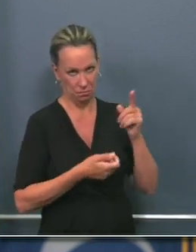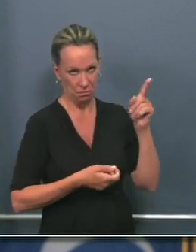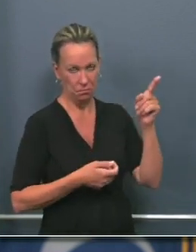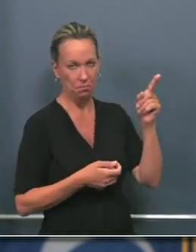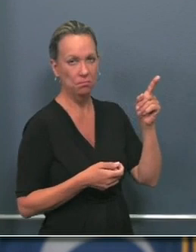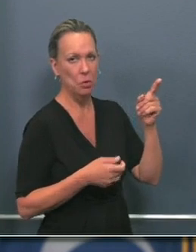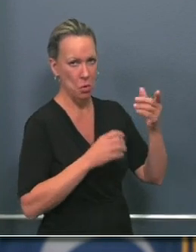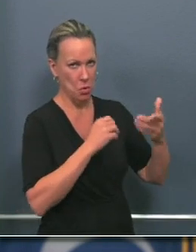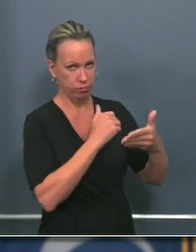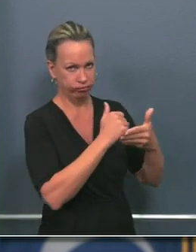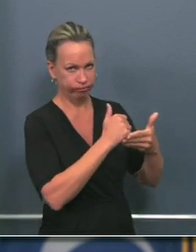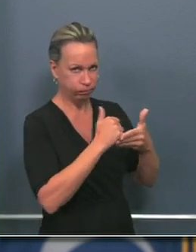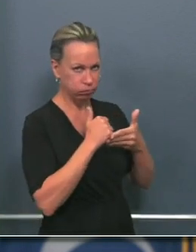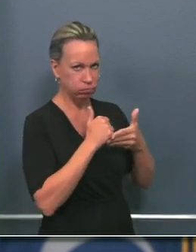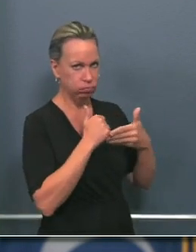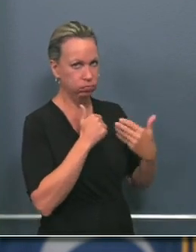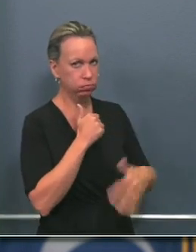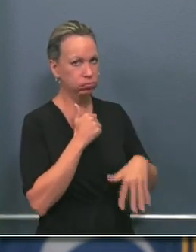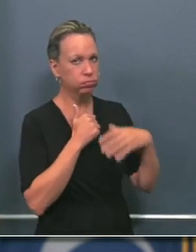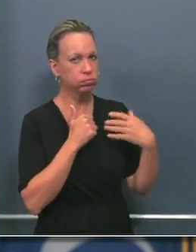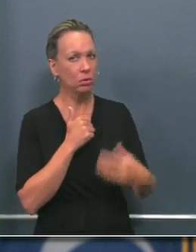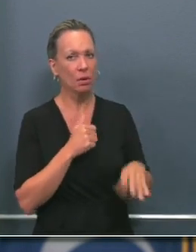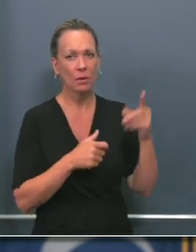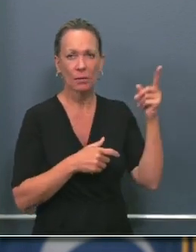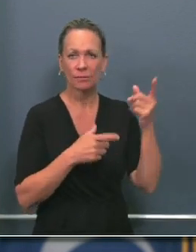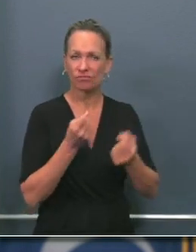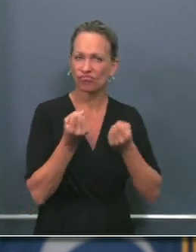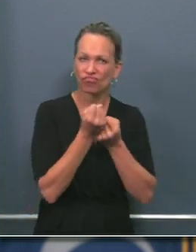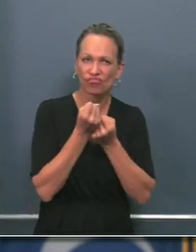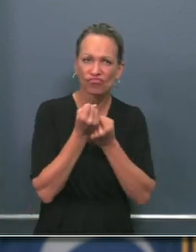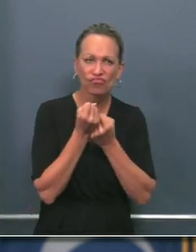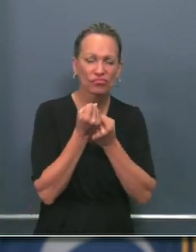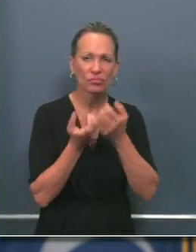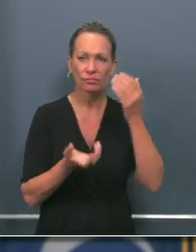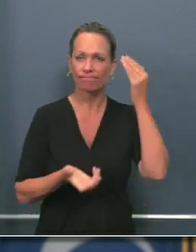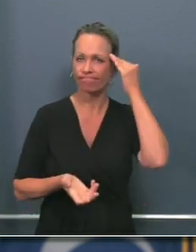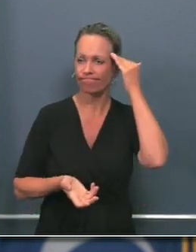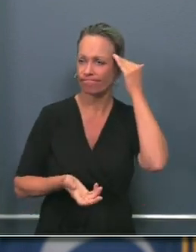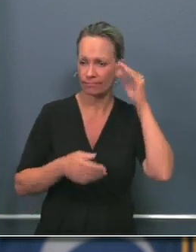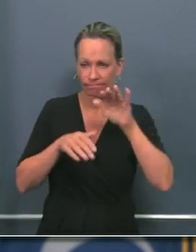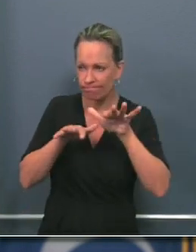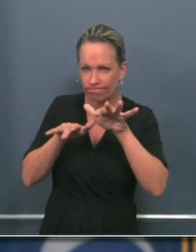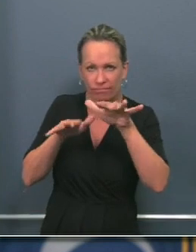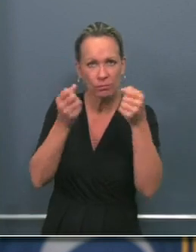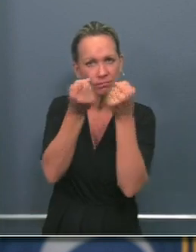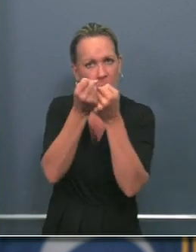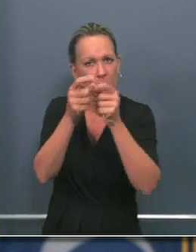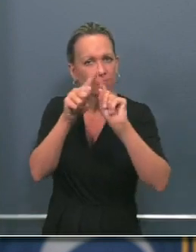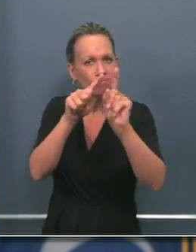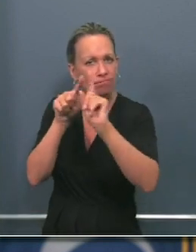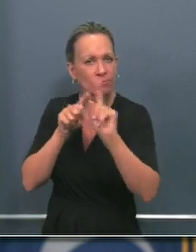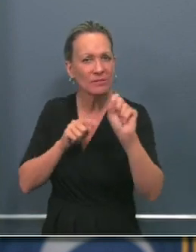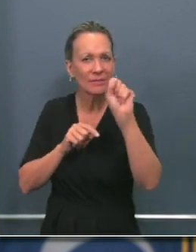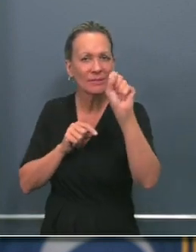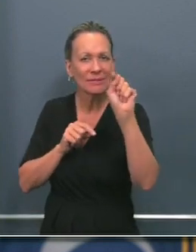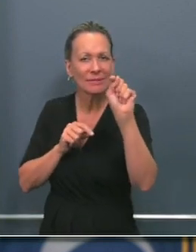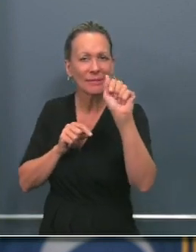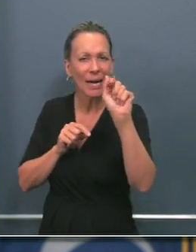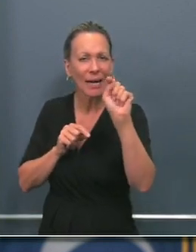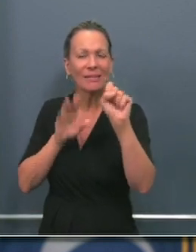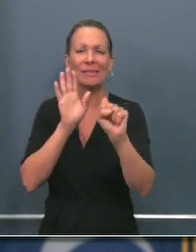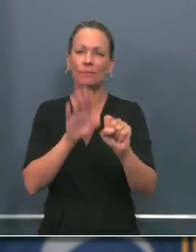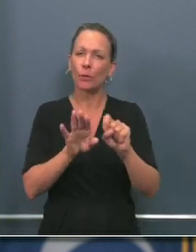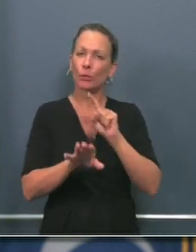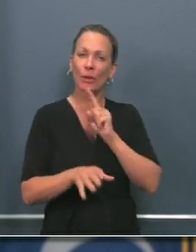of excellence across the spectrum, not just our regional director, but the entire team at FEMA. That's a strong